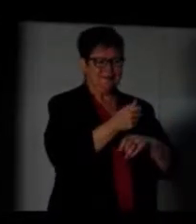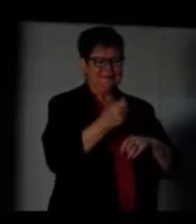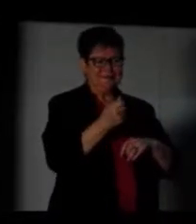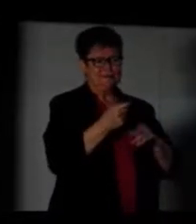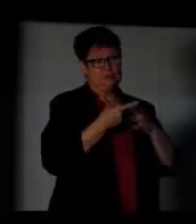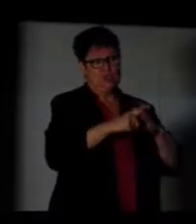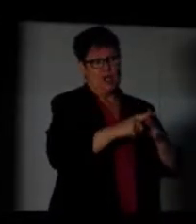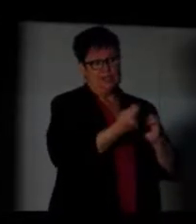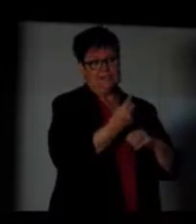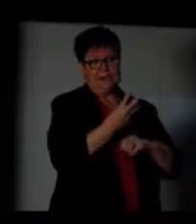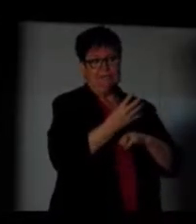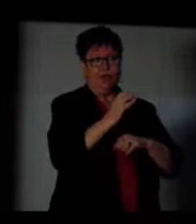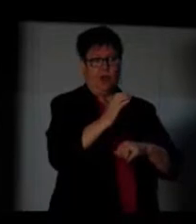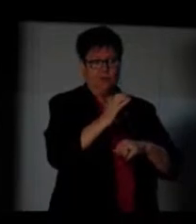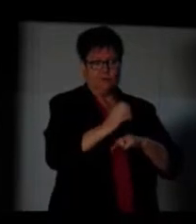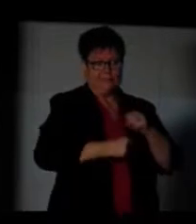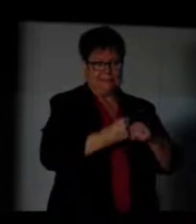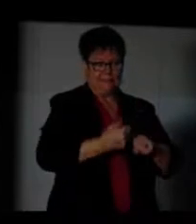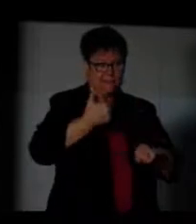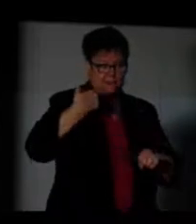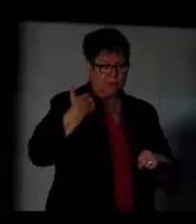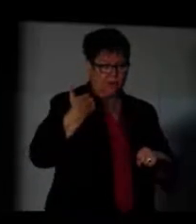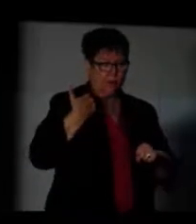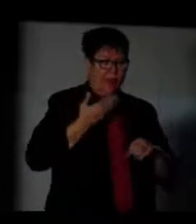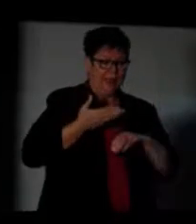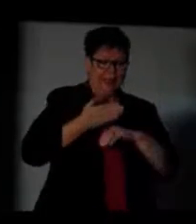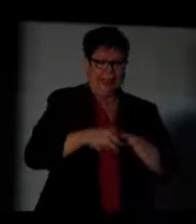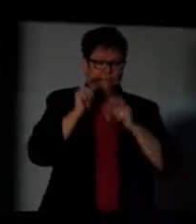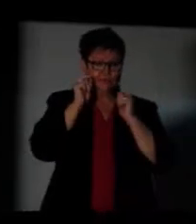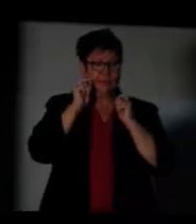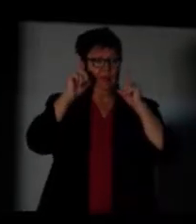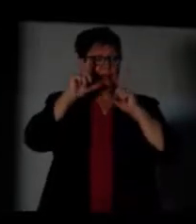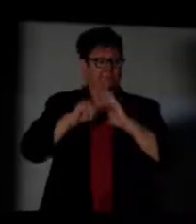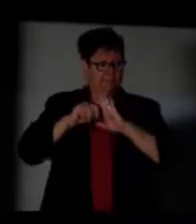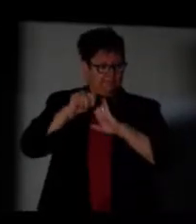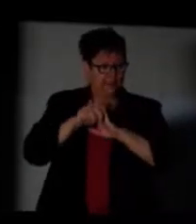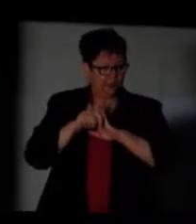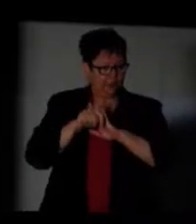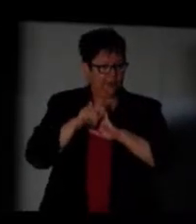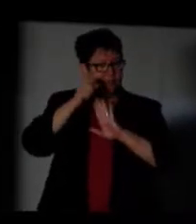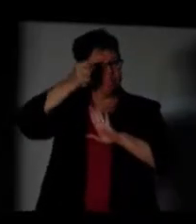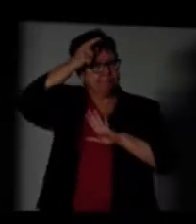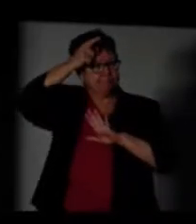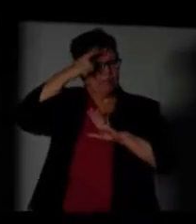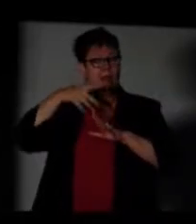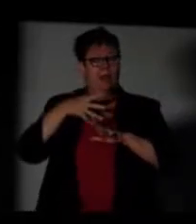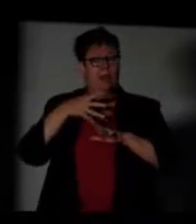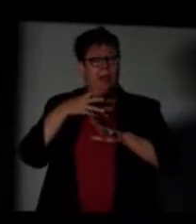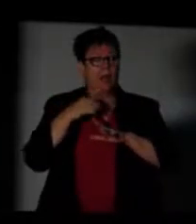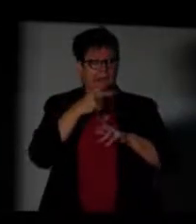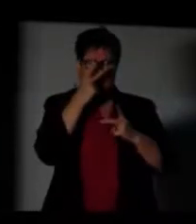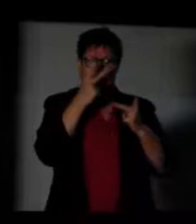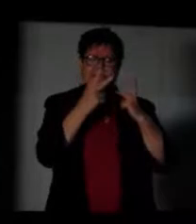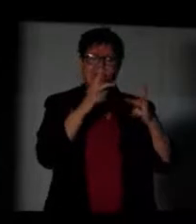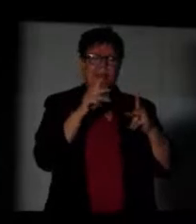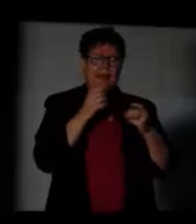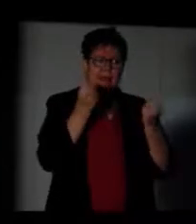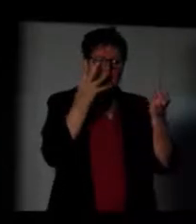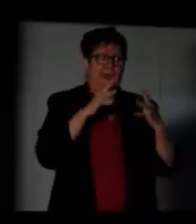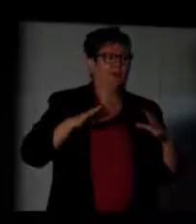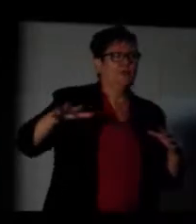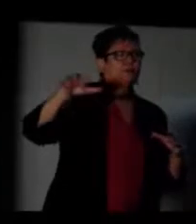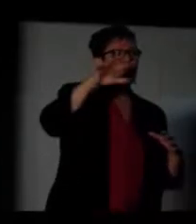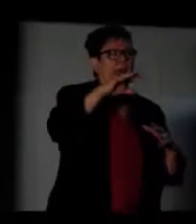ago at the end of the Enlightenment period. And I see them really as many of them around the world as